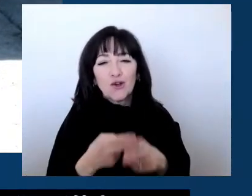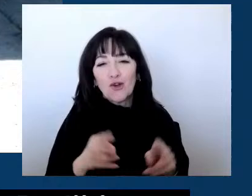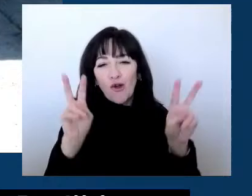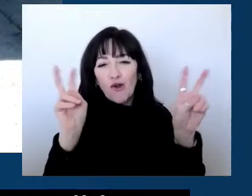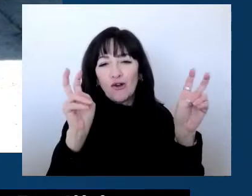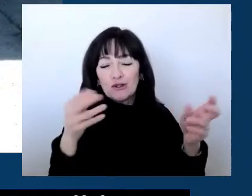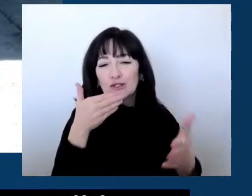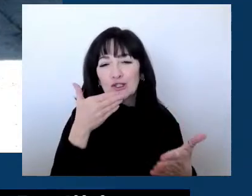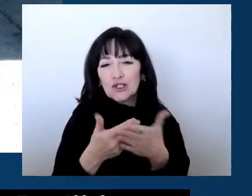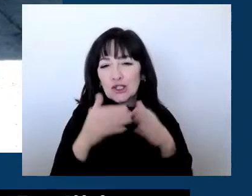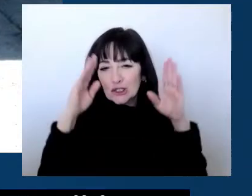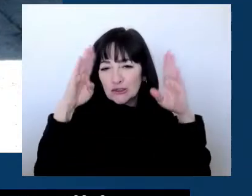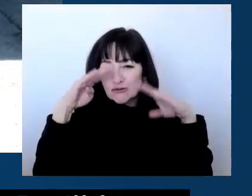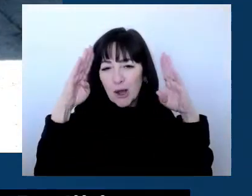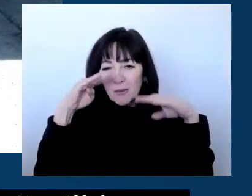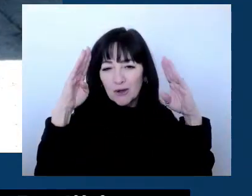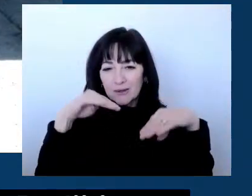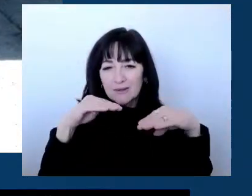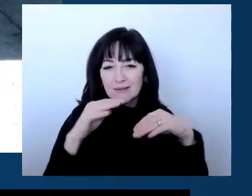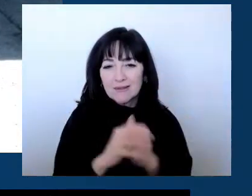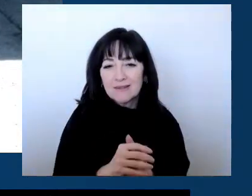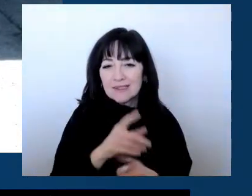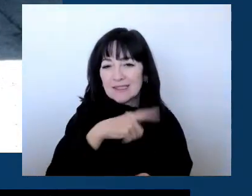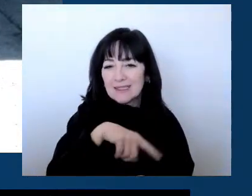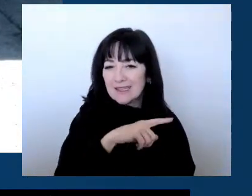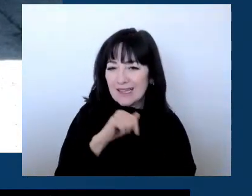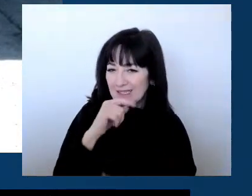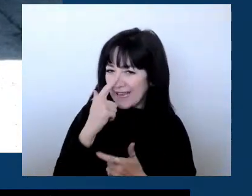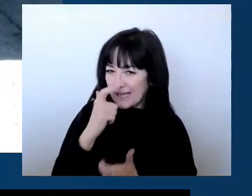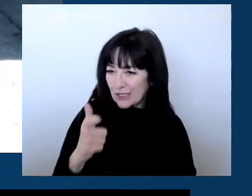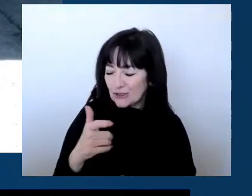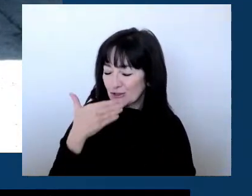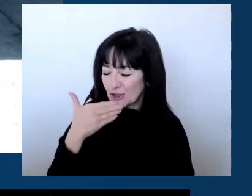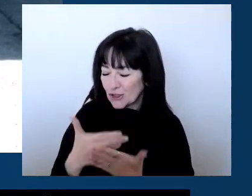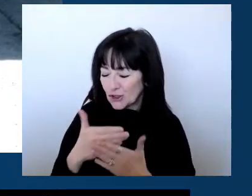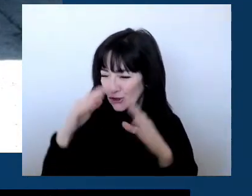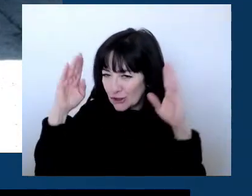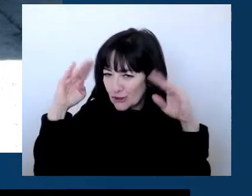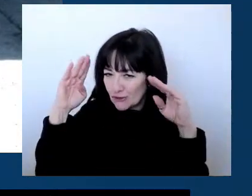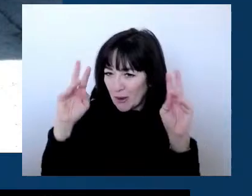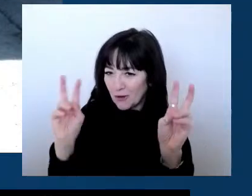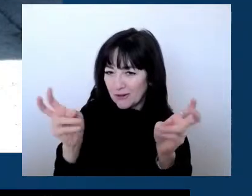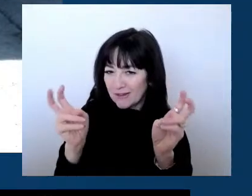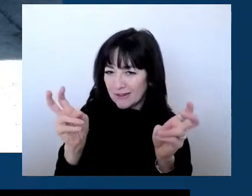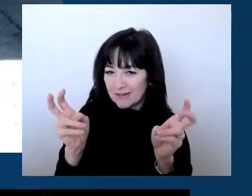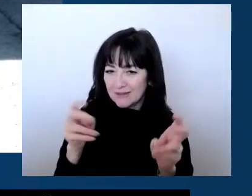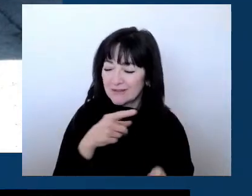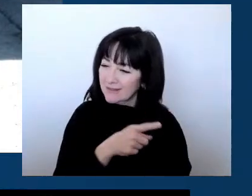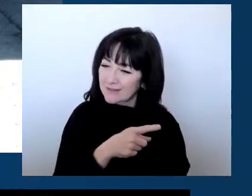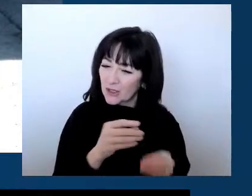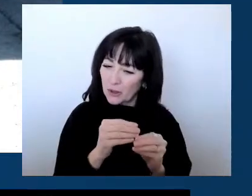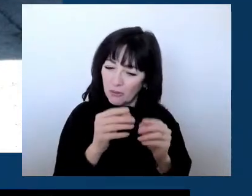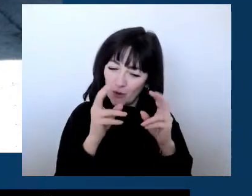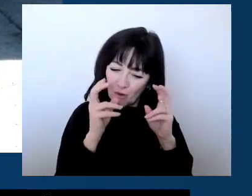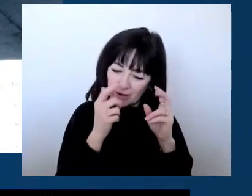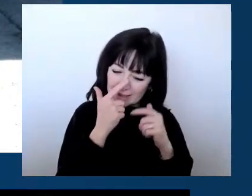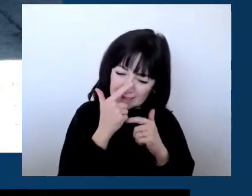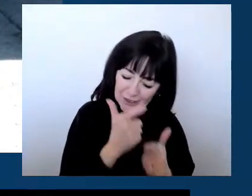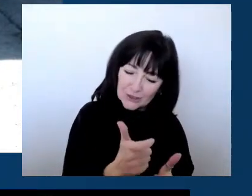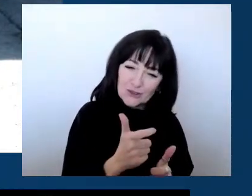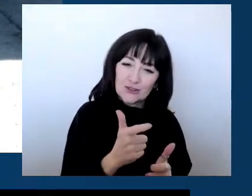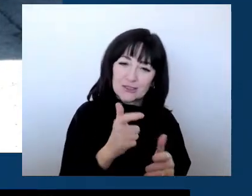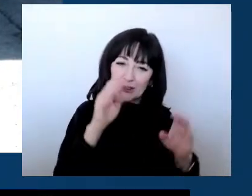couple of my colleagues on the other side, they were not interested in good trouble. They were more interested in trouble. And I want to tell